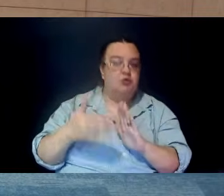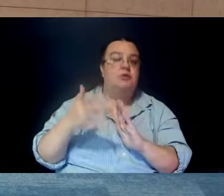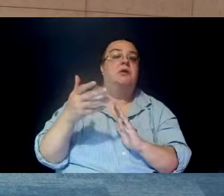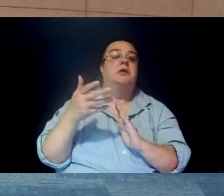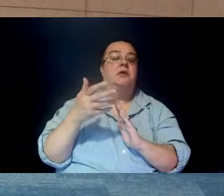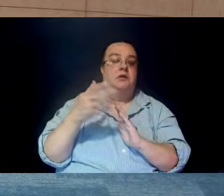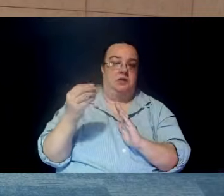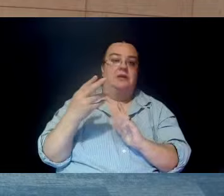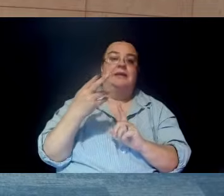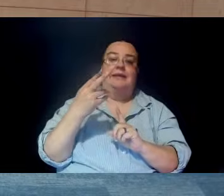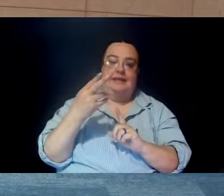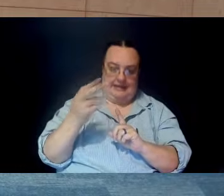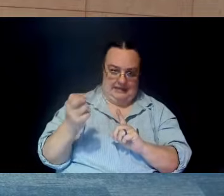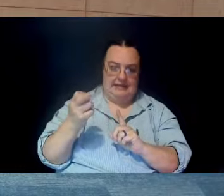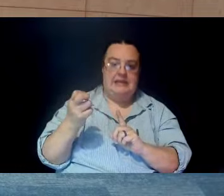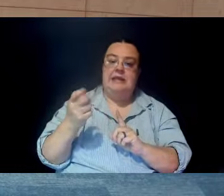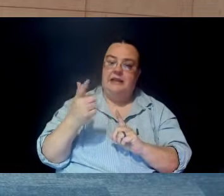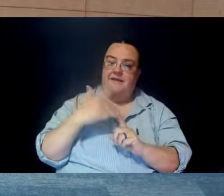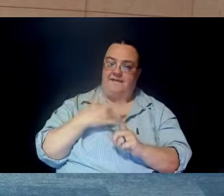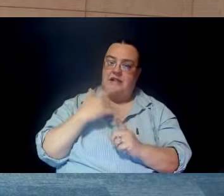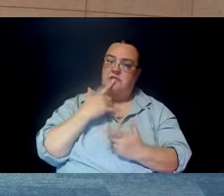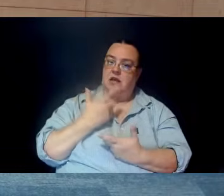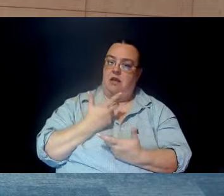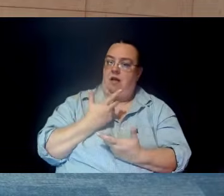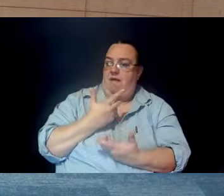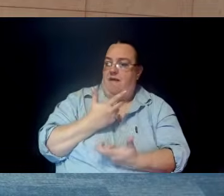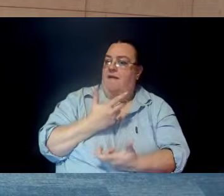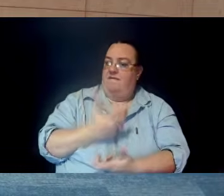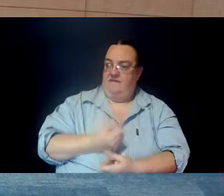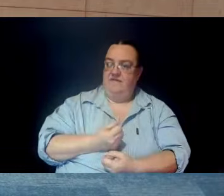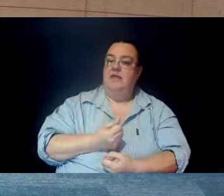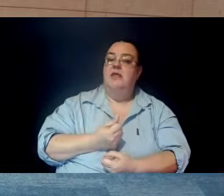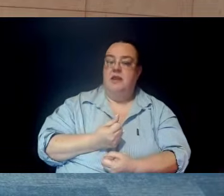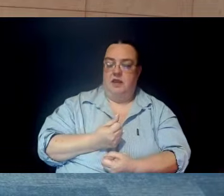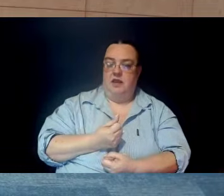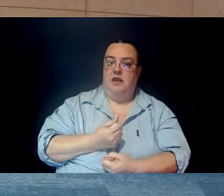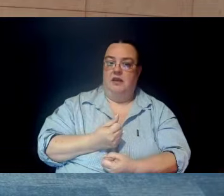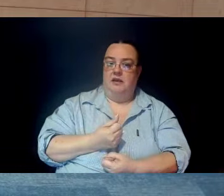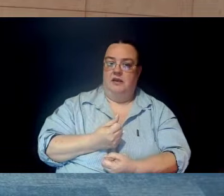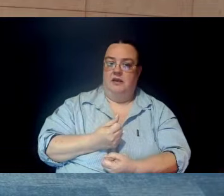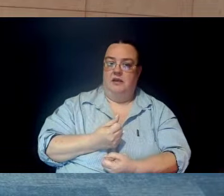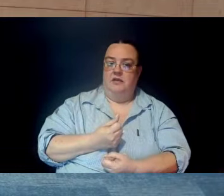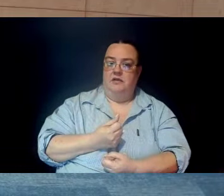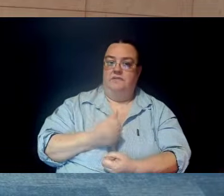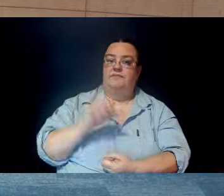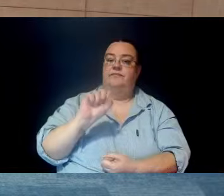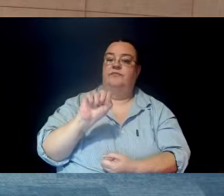and he is confident that the